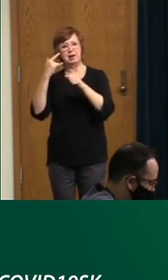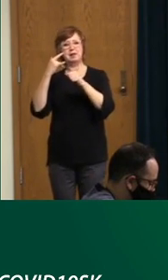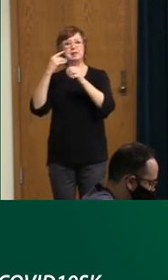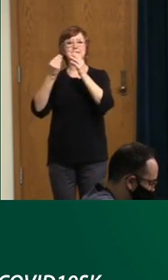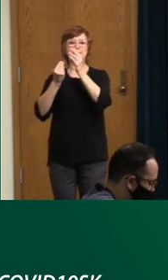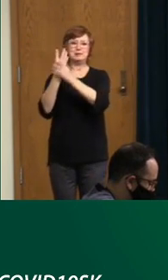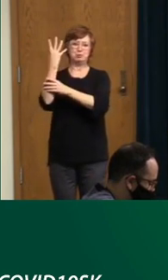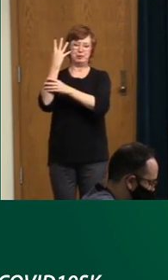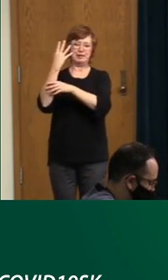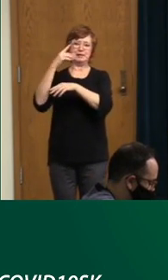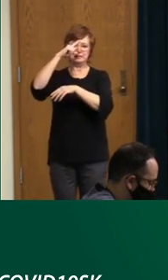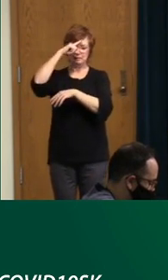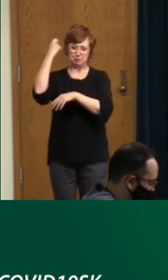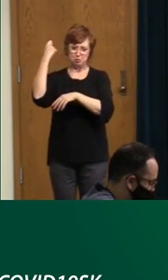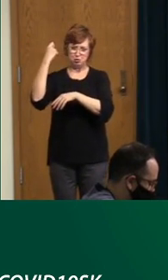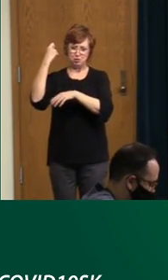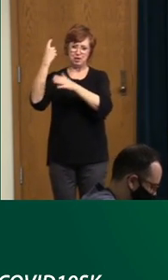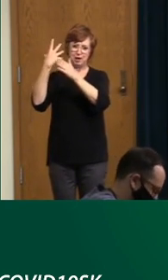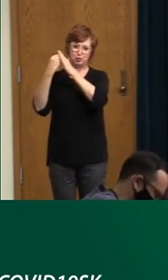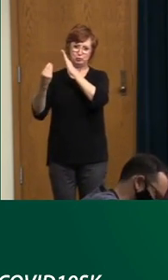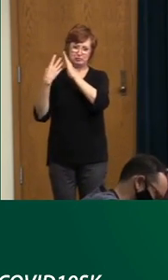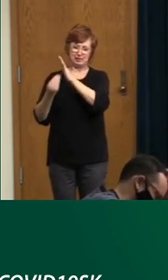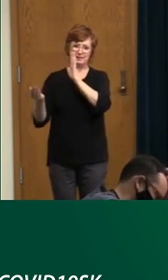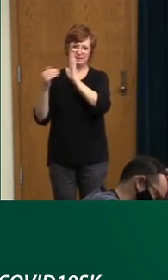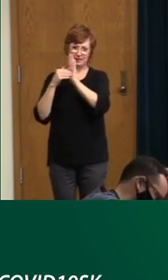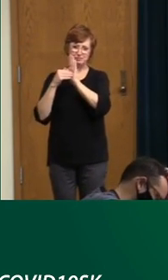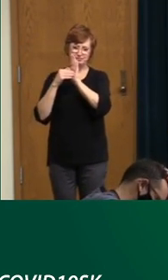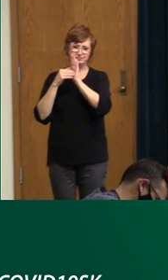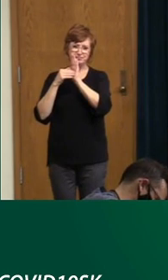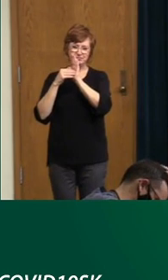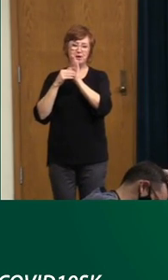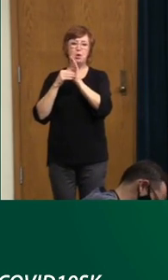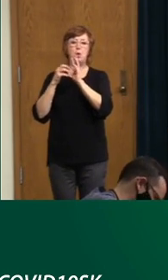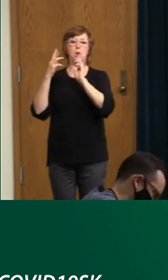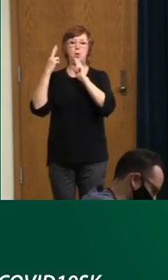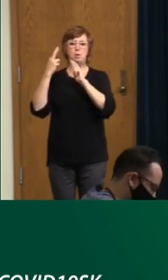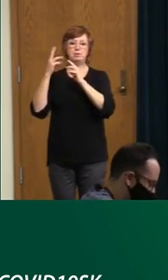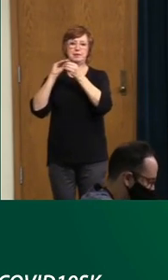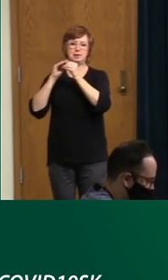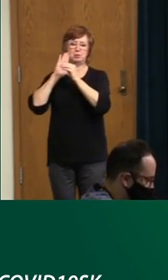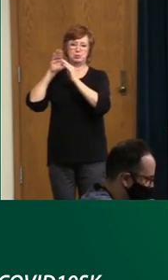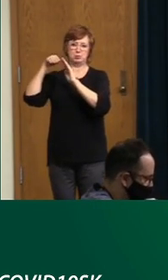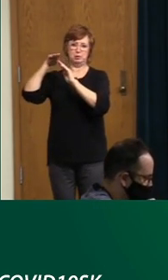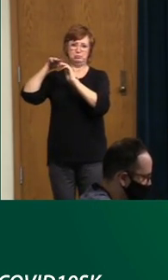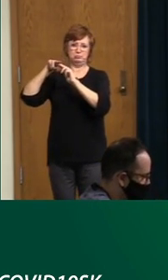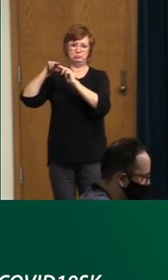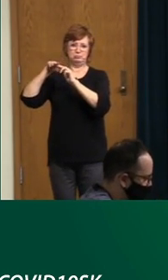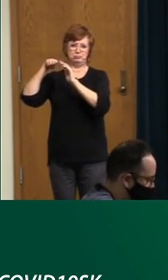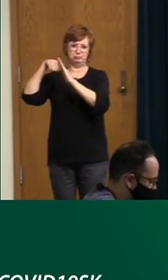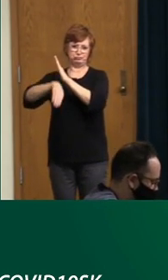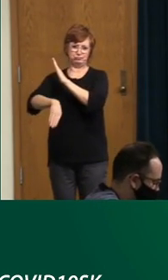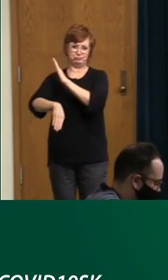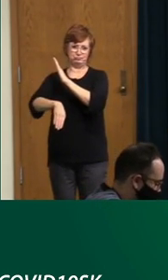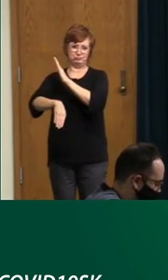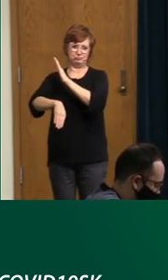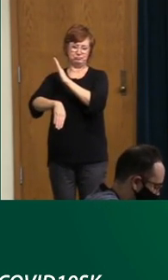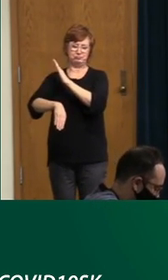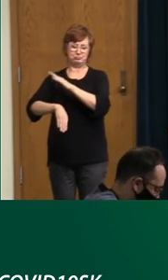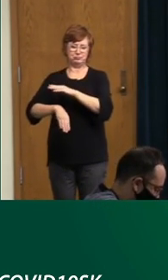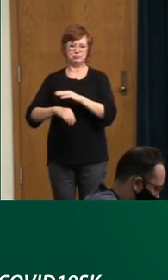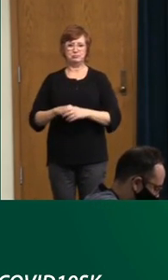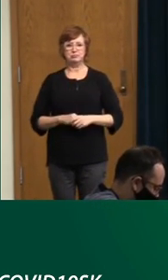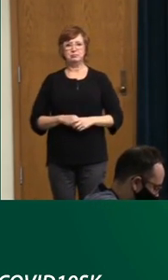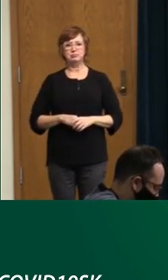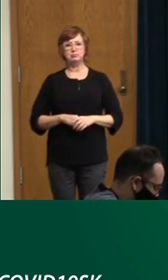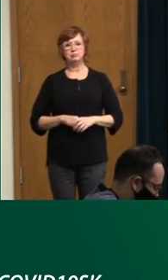and we may get some respite. And of course, if our numbers are surging, we may need to put in place additional measures.